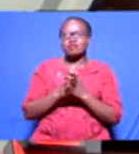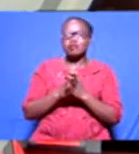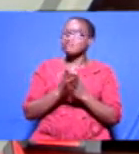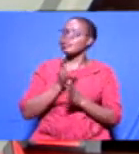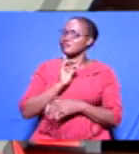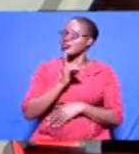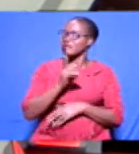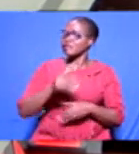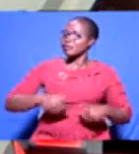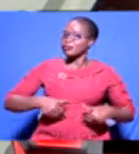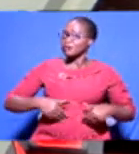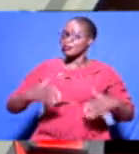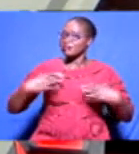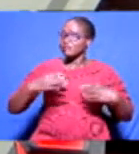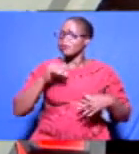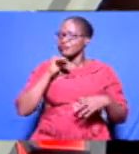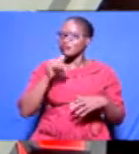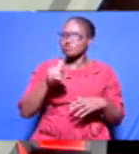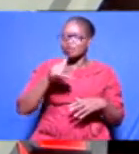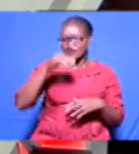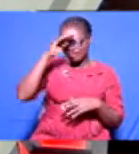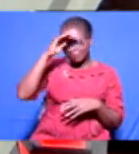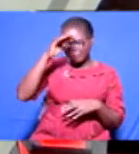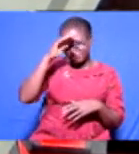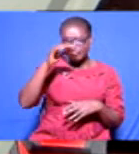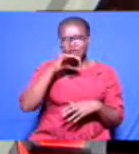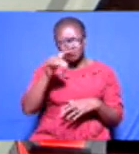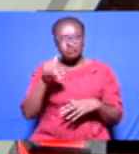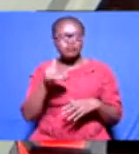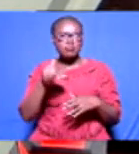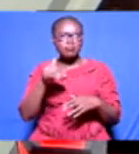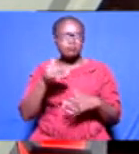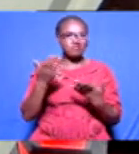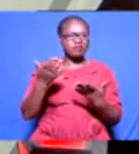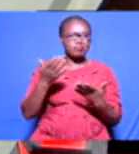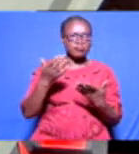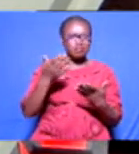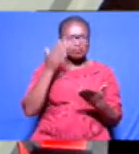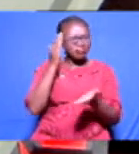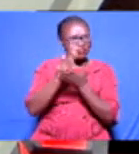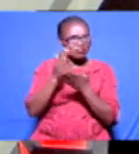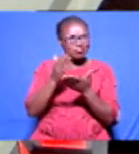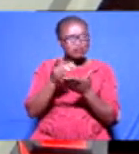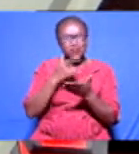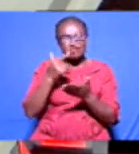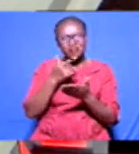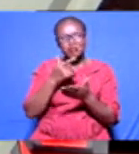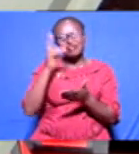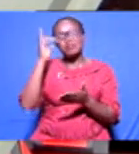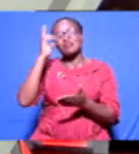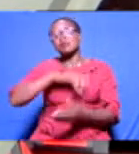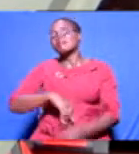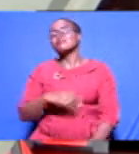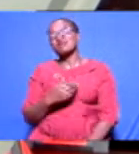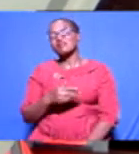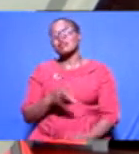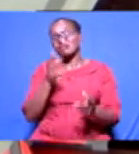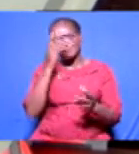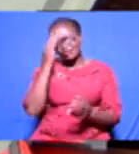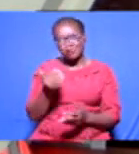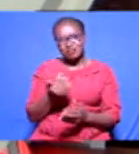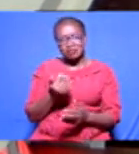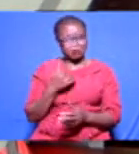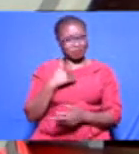young people. Yeah. Not to drink, not indulge in drinking. And yet, he said it in a very funny way. I'm not telling you this because I do not